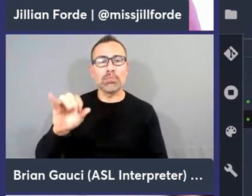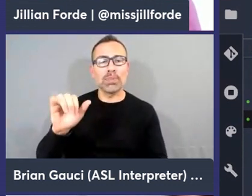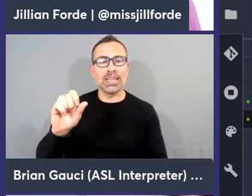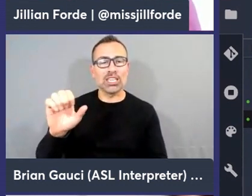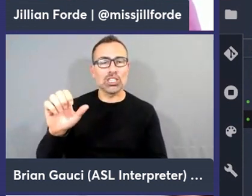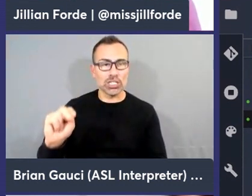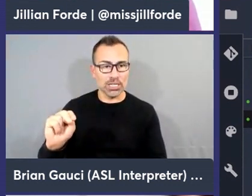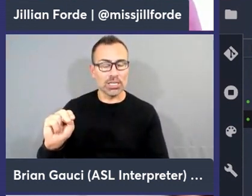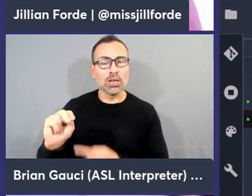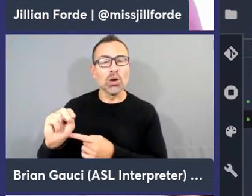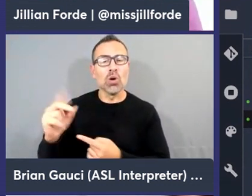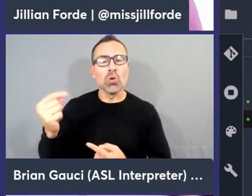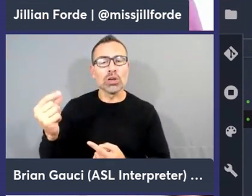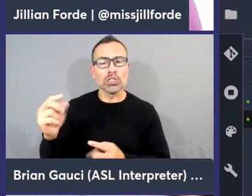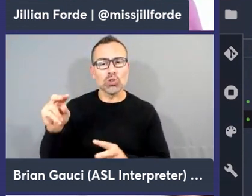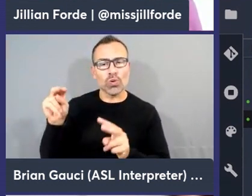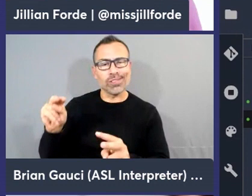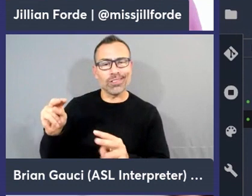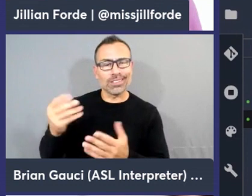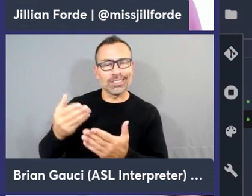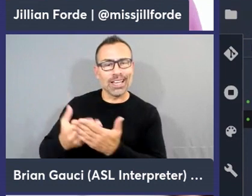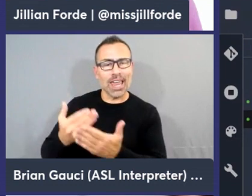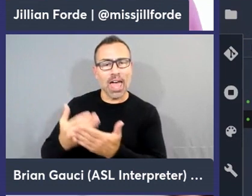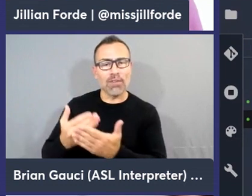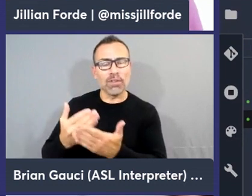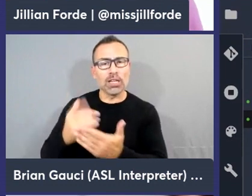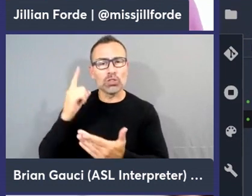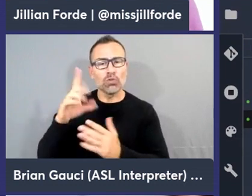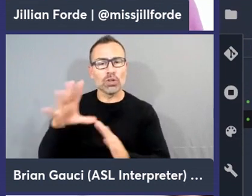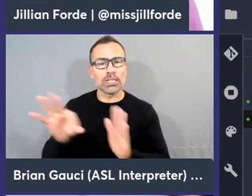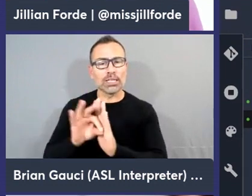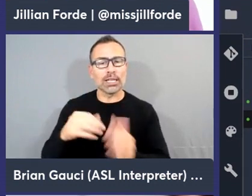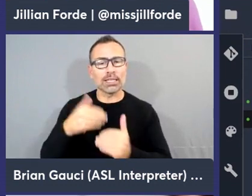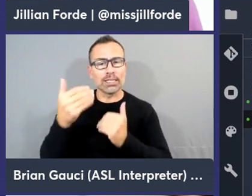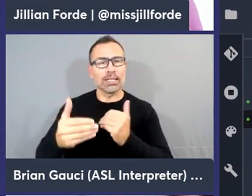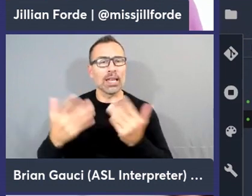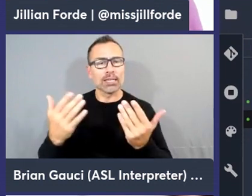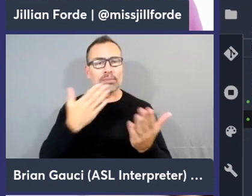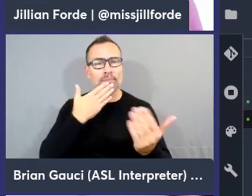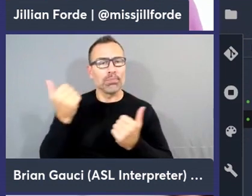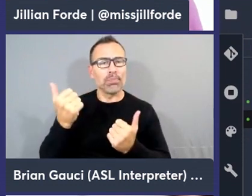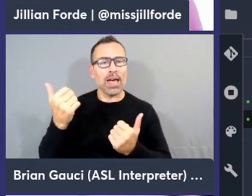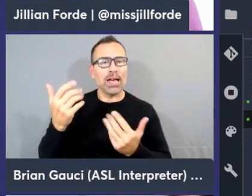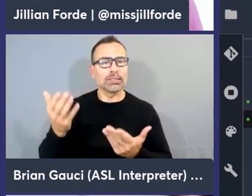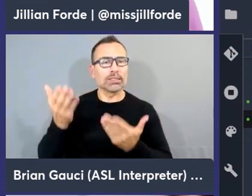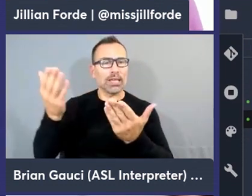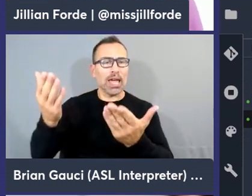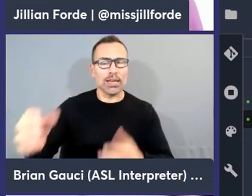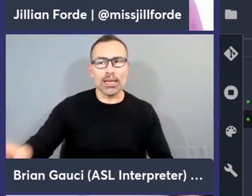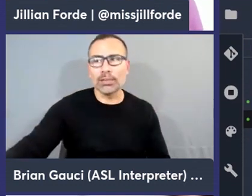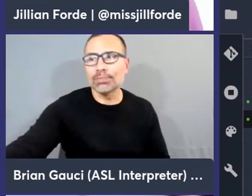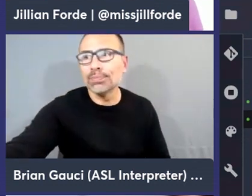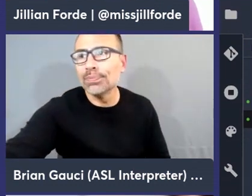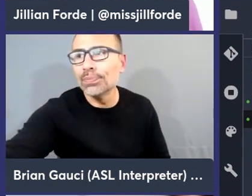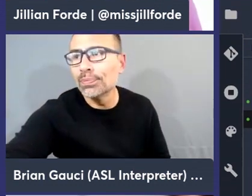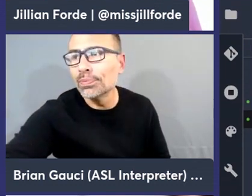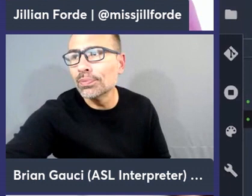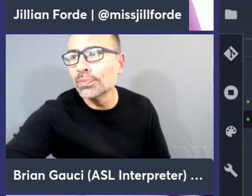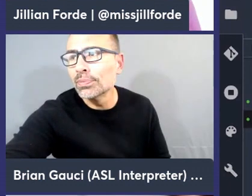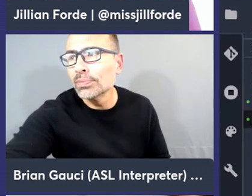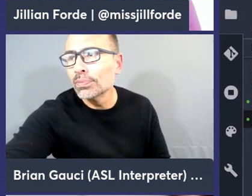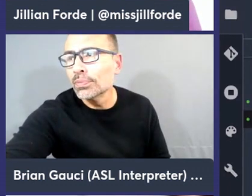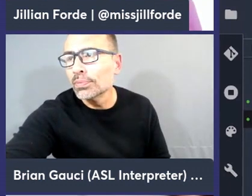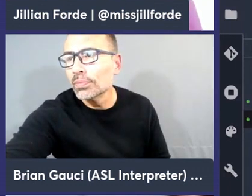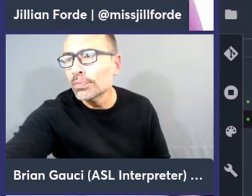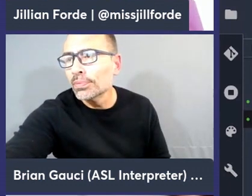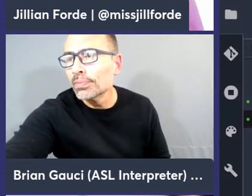at evidence for selecting the next best candidate. So as it actually explores the hyperparameter space, that's what